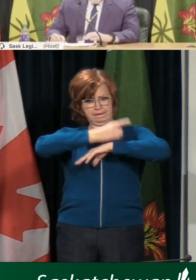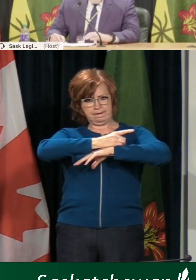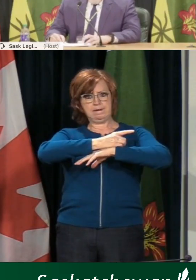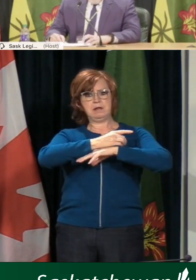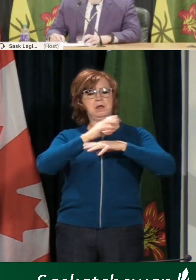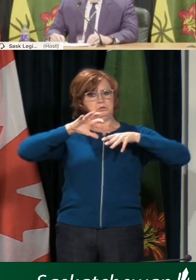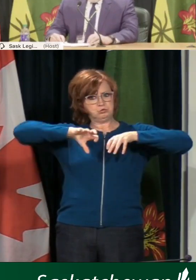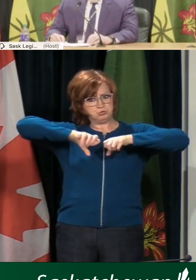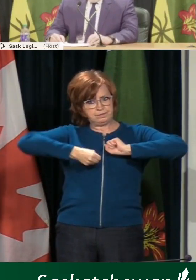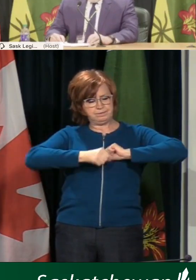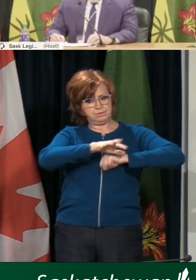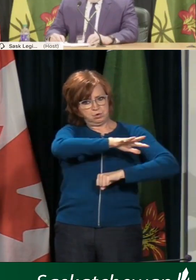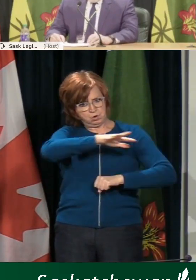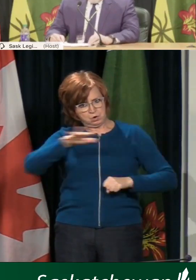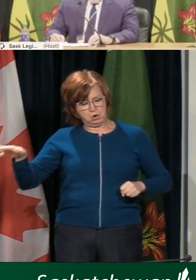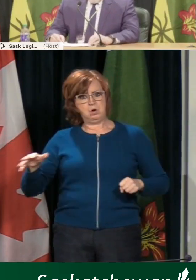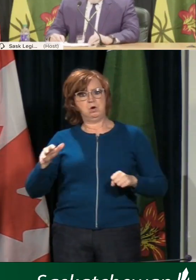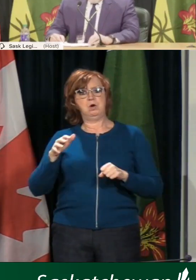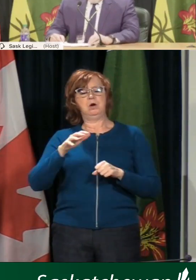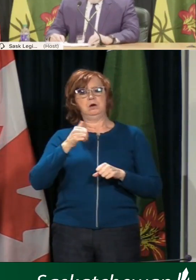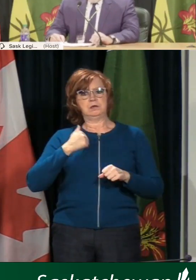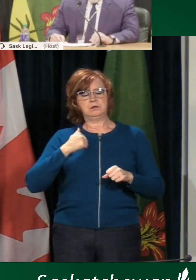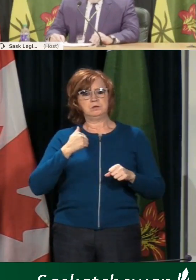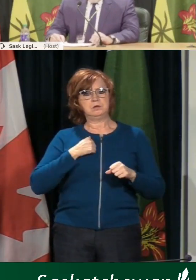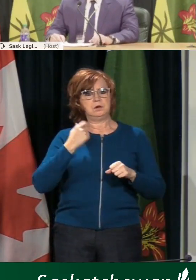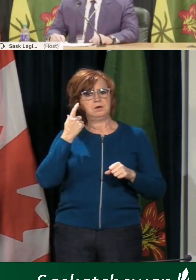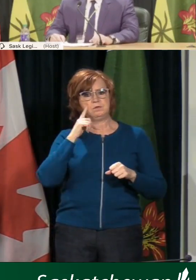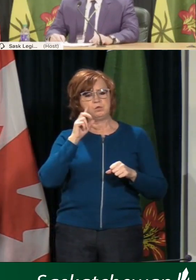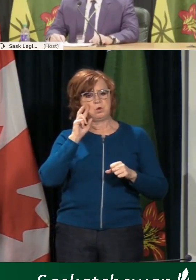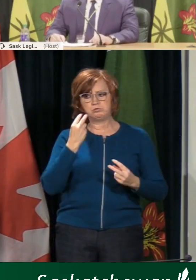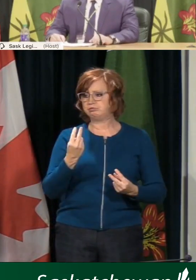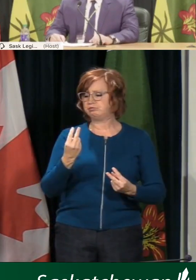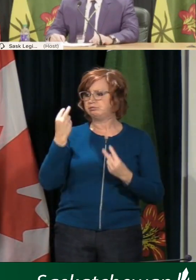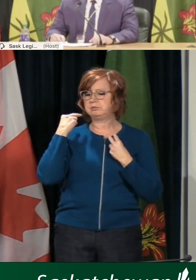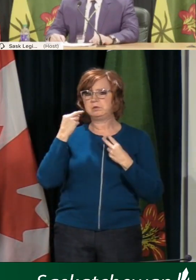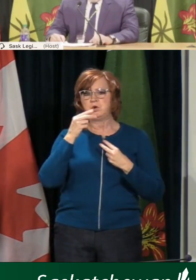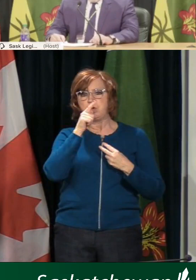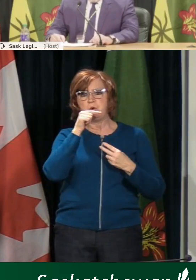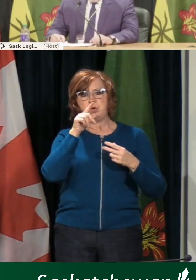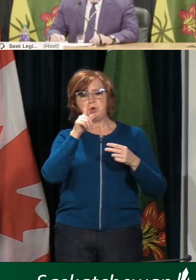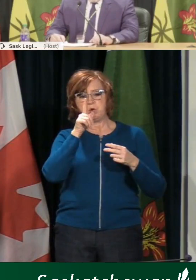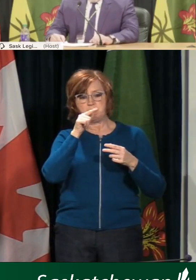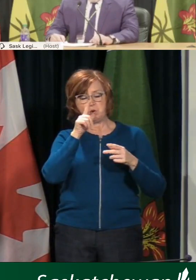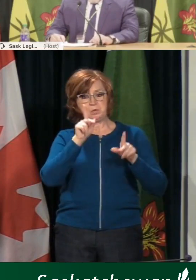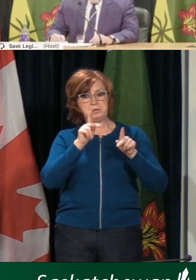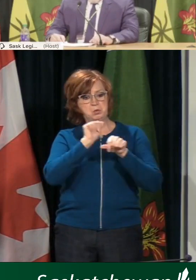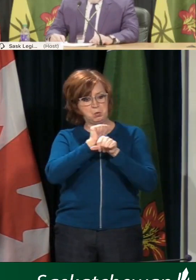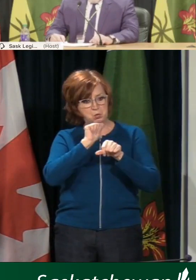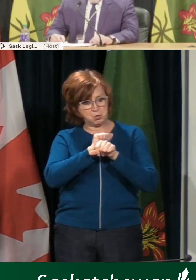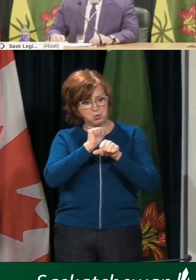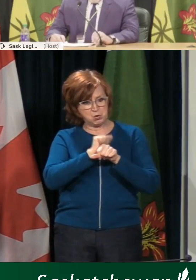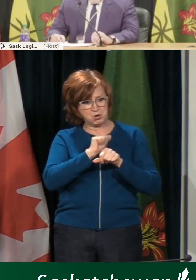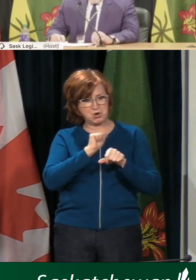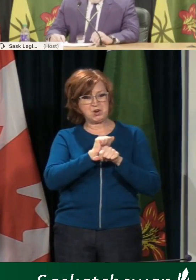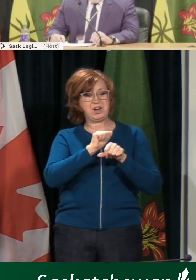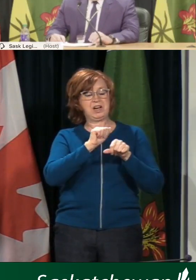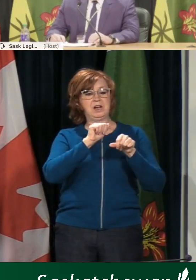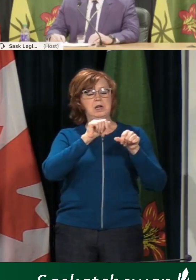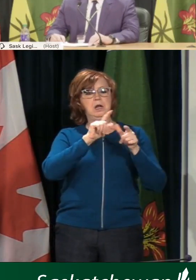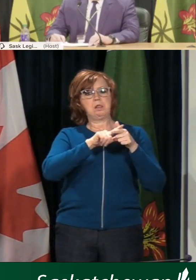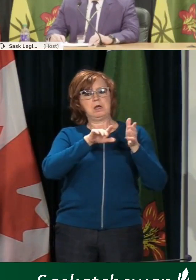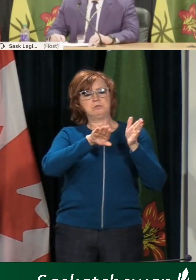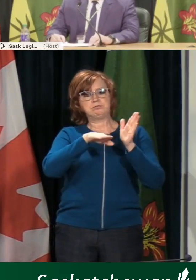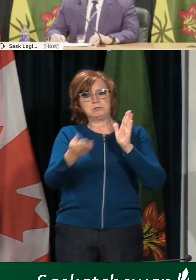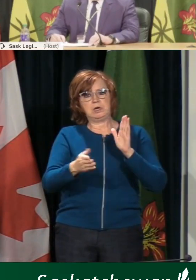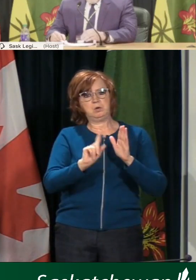day is particularly noteworthy this year, knowing the risk and sacrifice taken by our healthcare workforce each and every day to prioritize the health and safety of others.